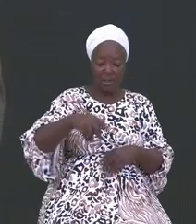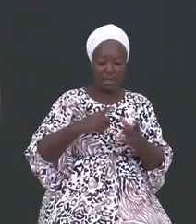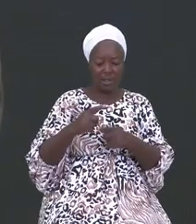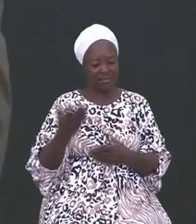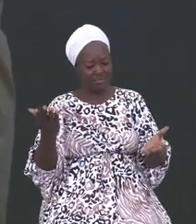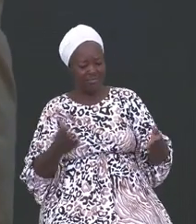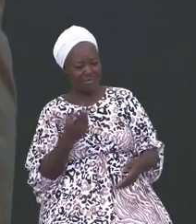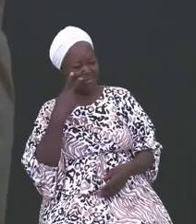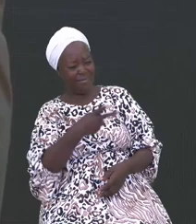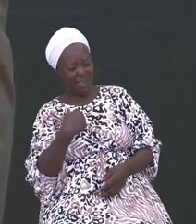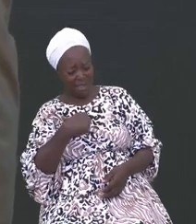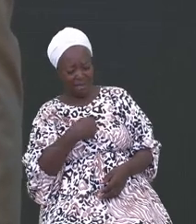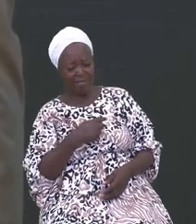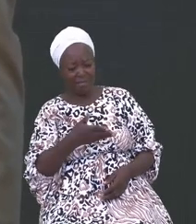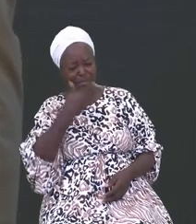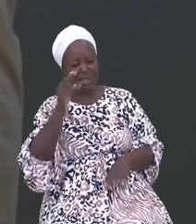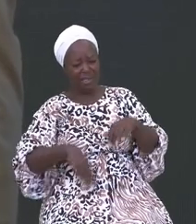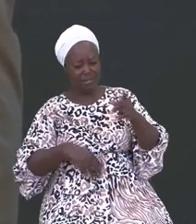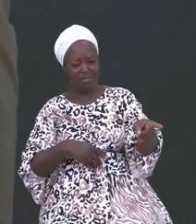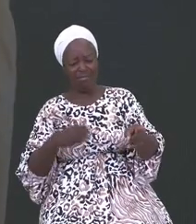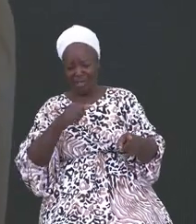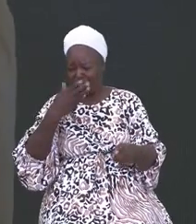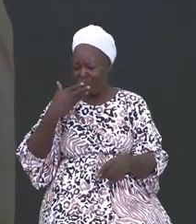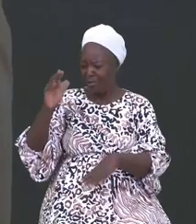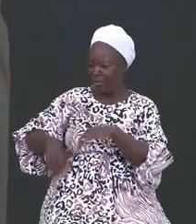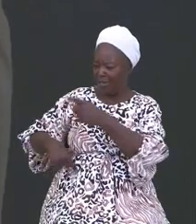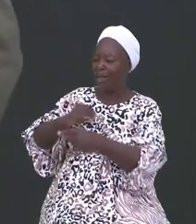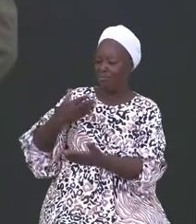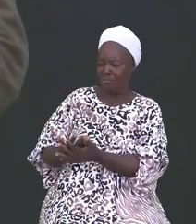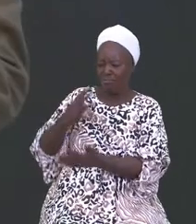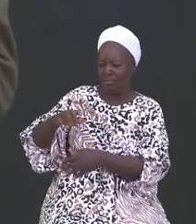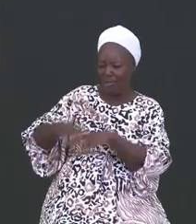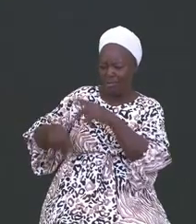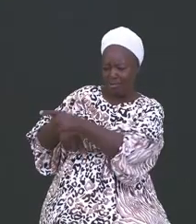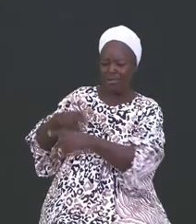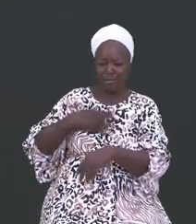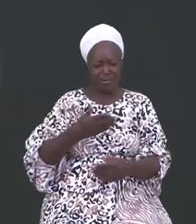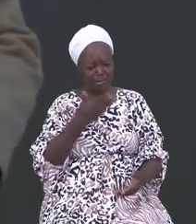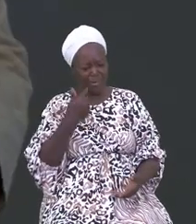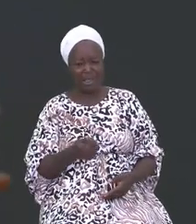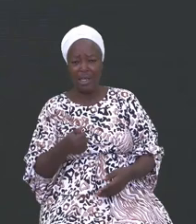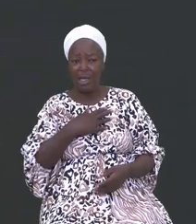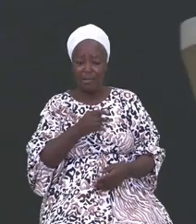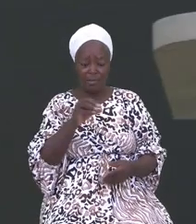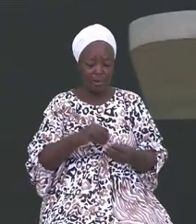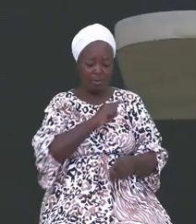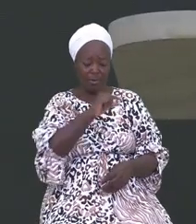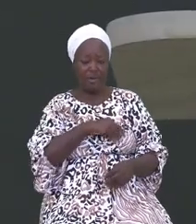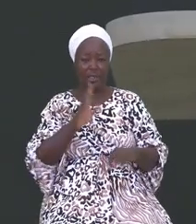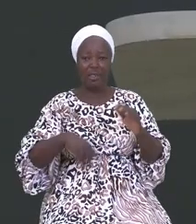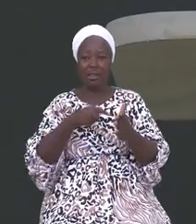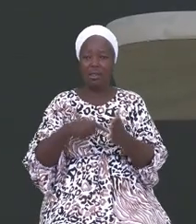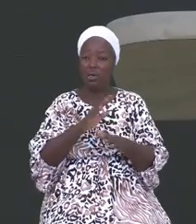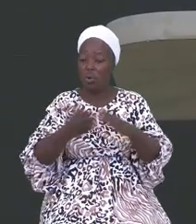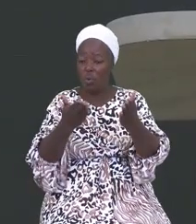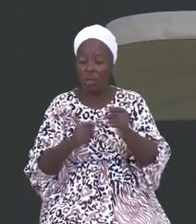than that, I'm better than that, I'm richer than that, I'm more qualified than that." They don't ever want the poor.